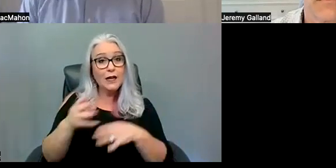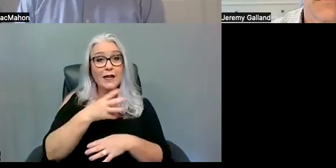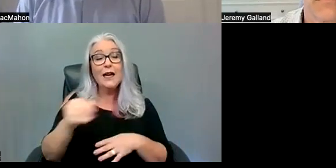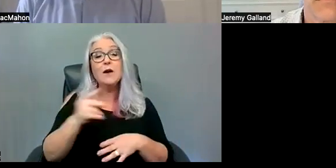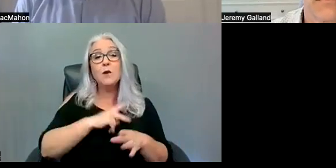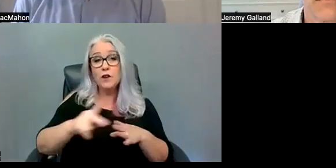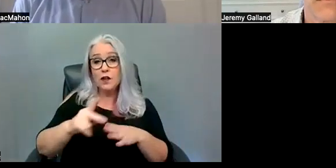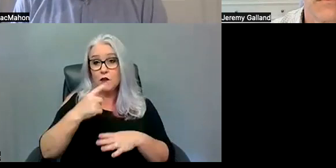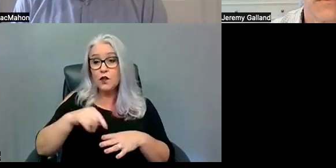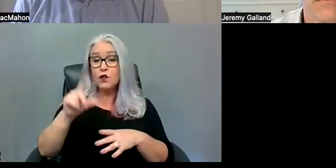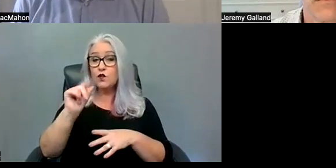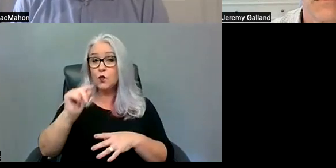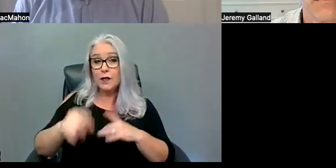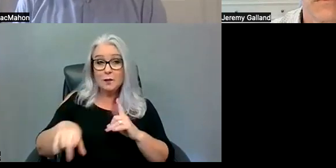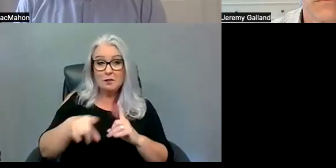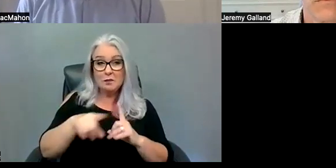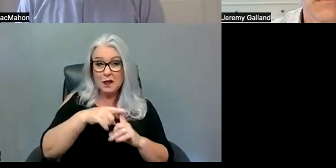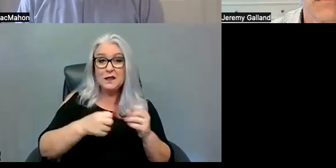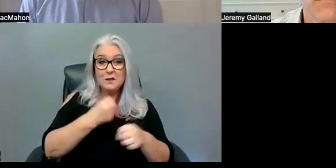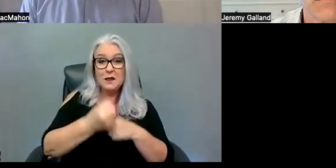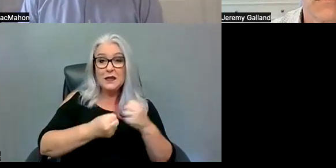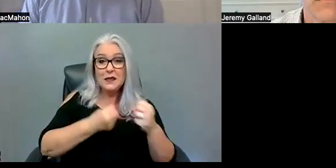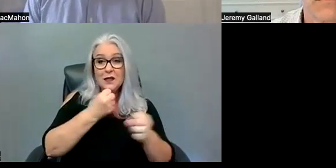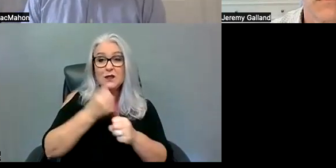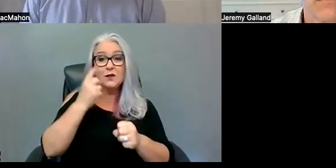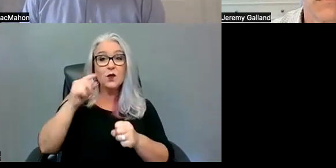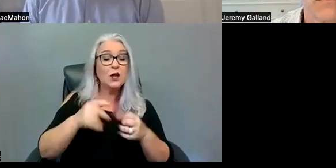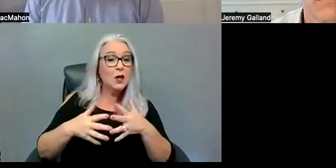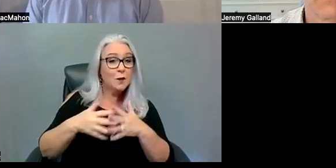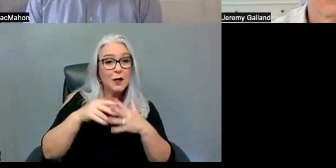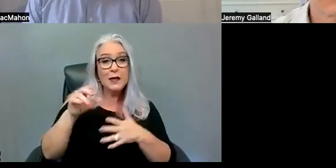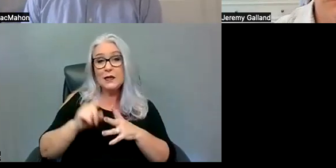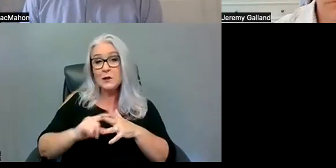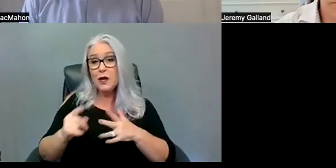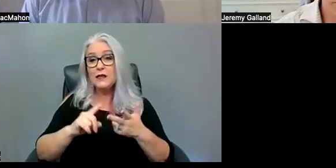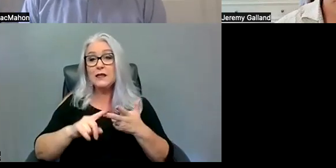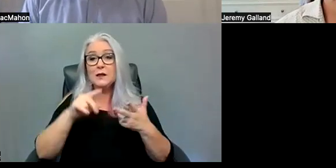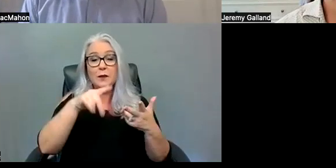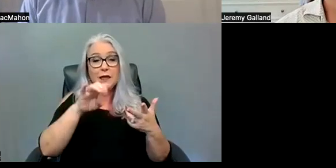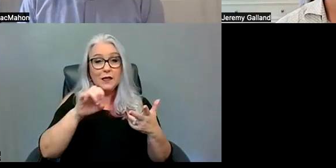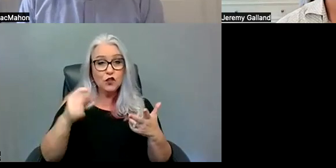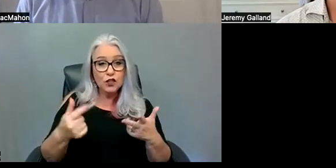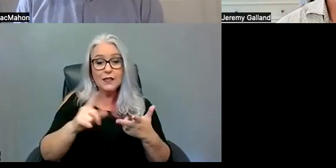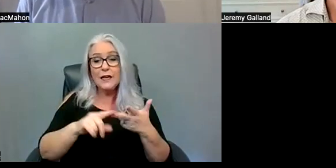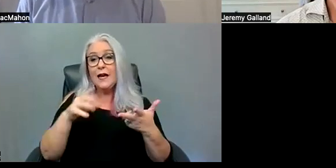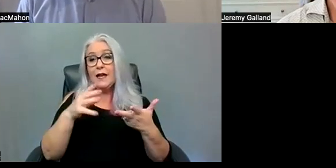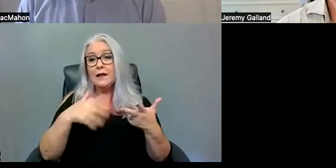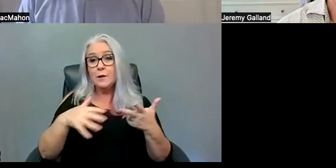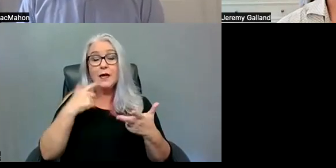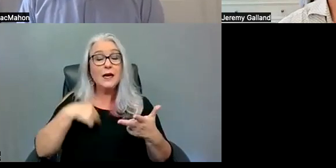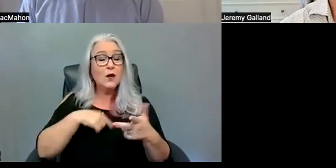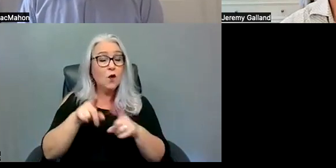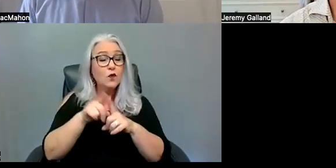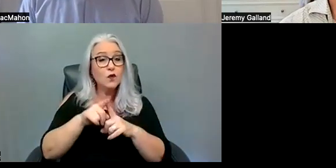years leading projects for iconic brands like American Express, P&G, Unilever, and IBM. I've also worked extensively in the nonprofit sector, leading the